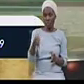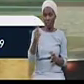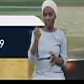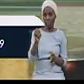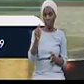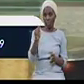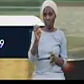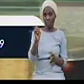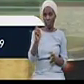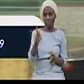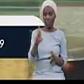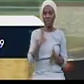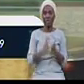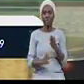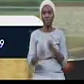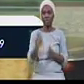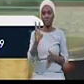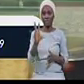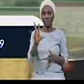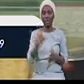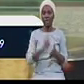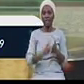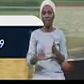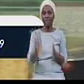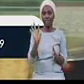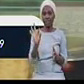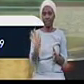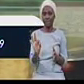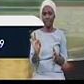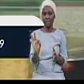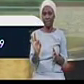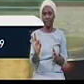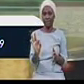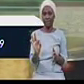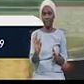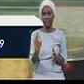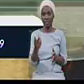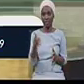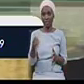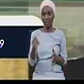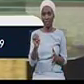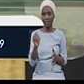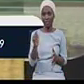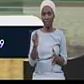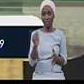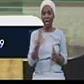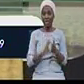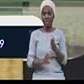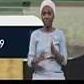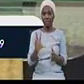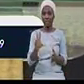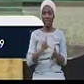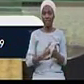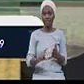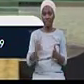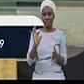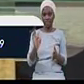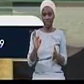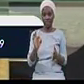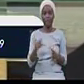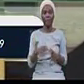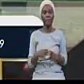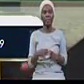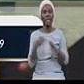chapter 3, reading from verse 9. 2 Peter chapter 3, verse 9. The Lord is